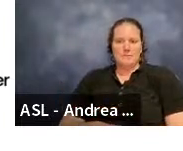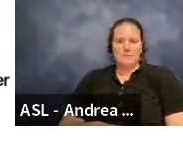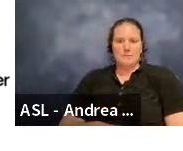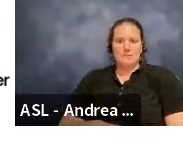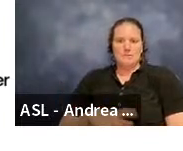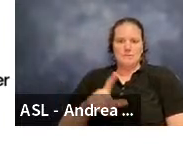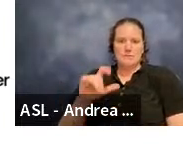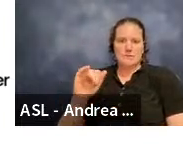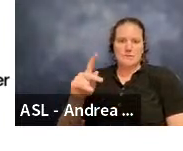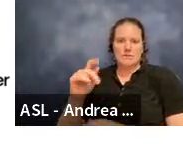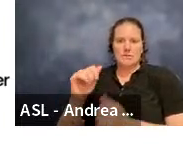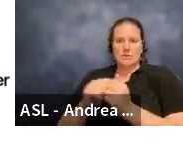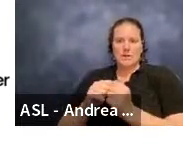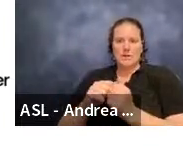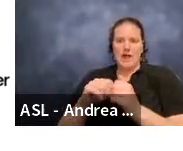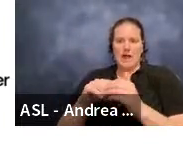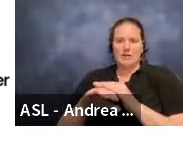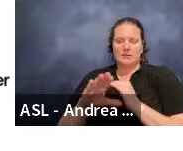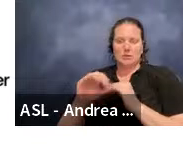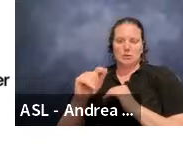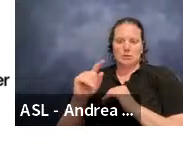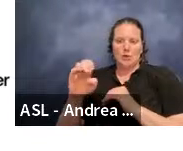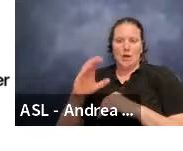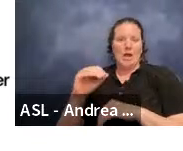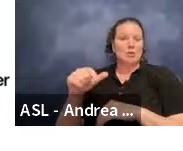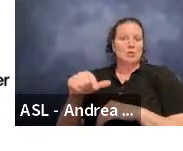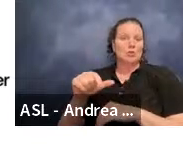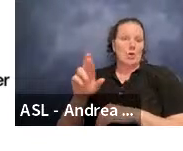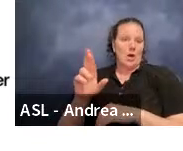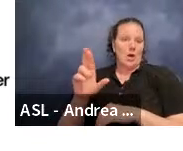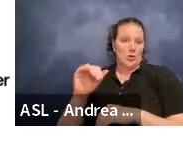an access code and a QR code.